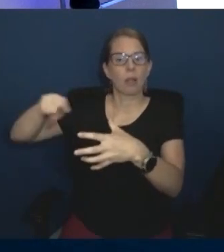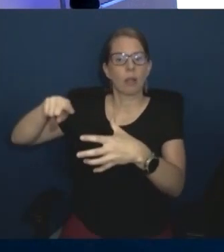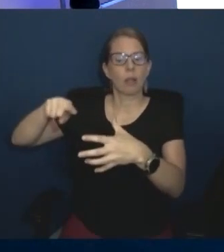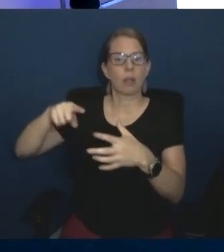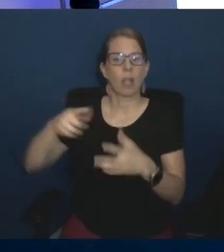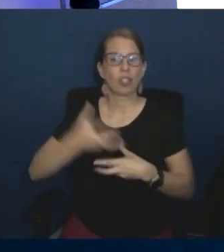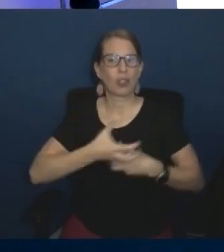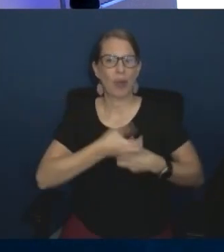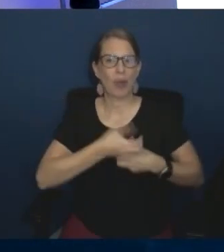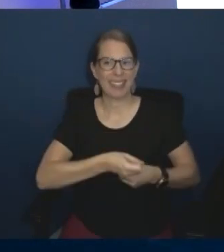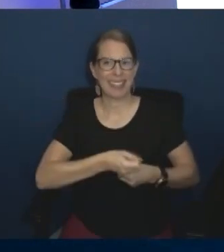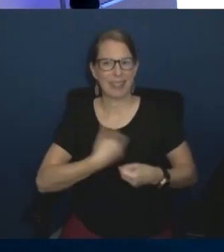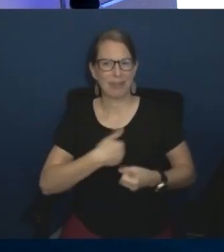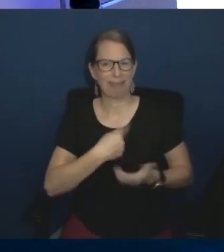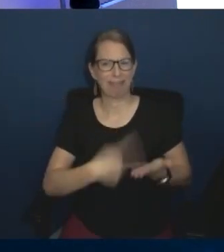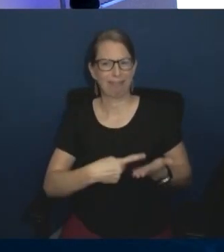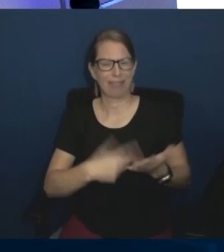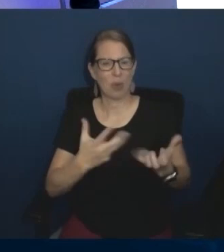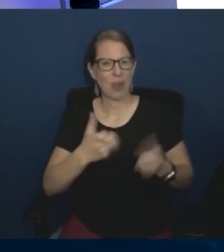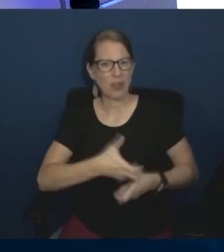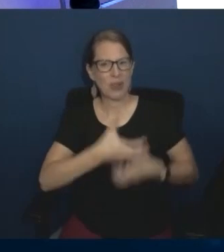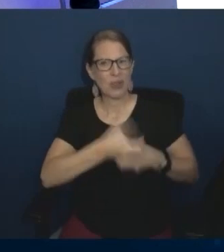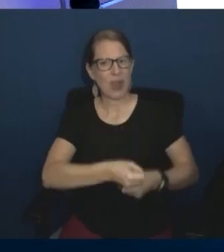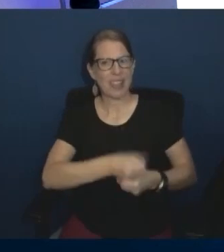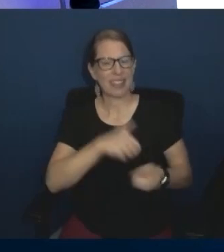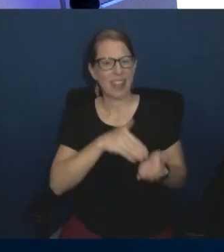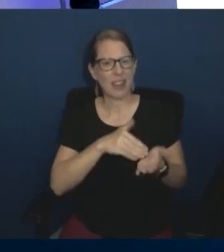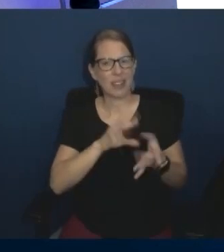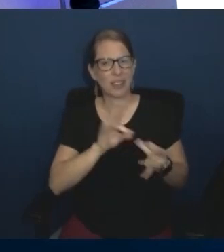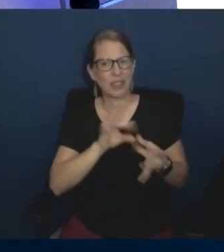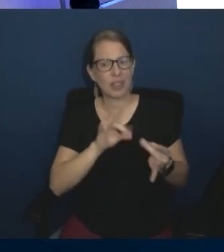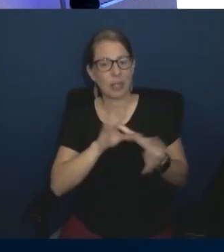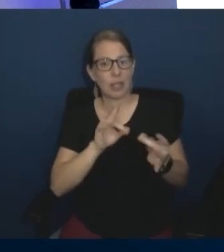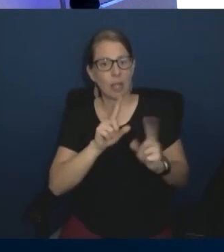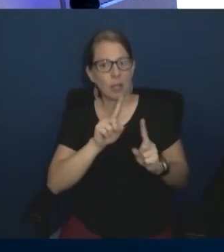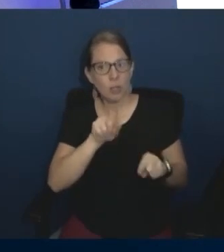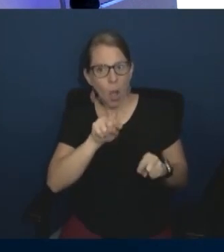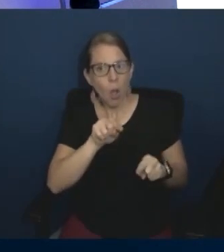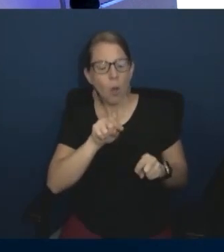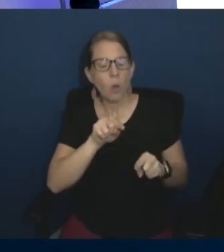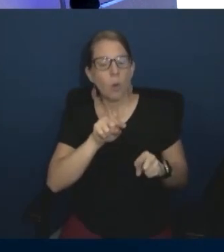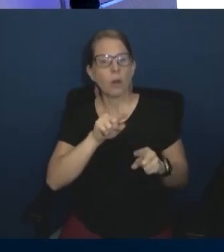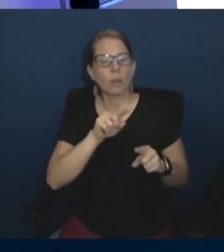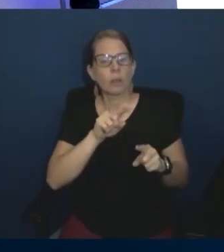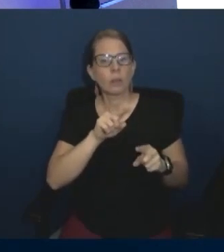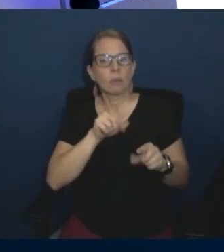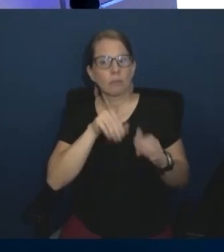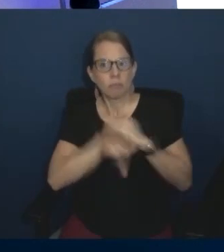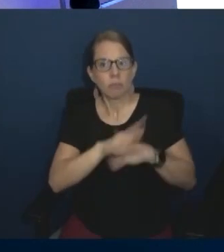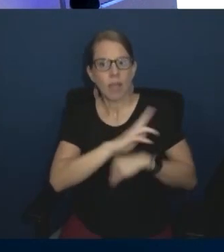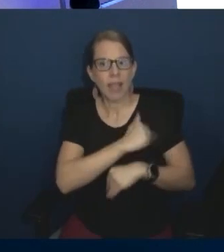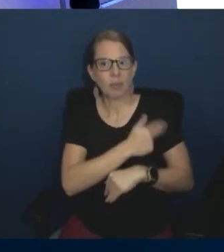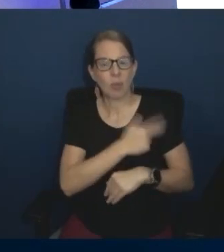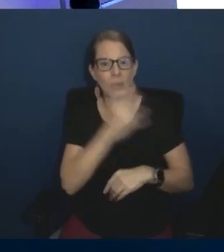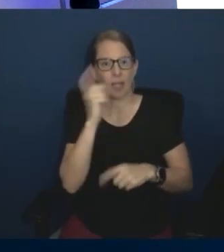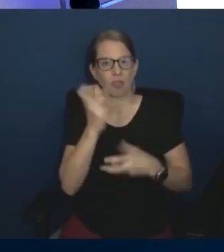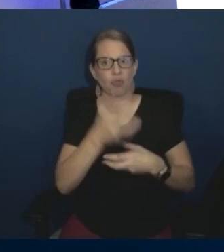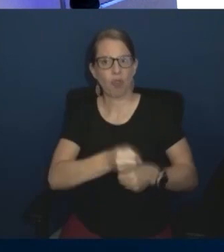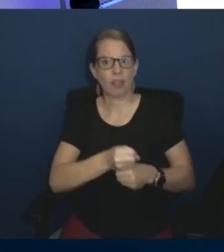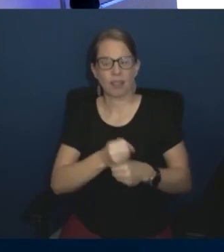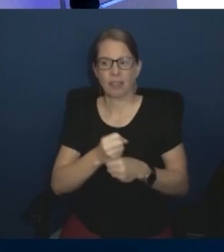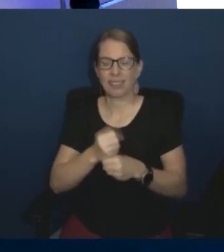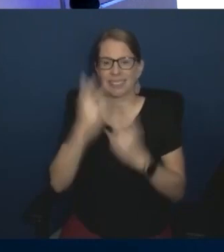talked about. You want to trust what your doctor is saying. You go to trust them. And it makes me sad to think that someone's sitting in someone's office and